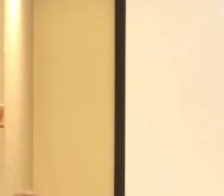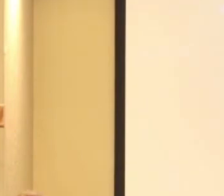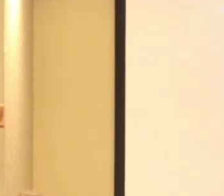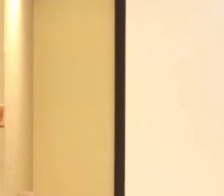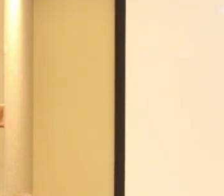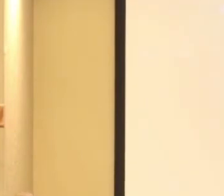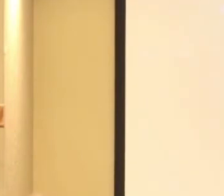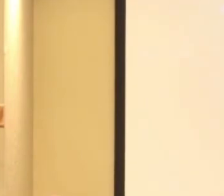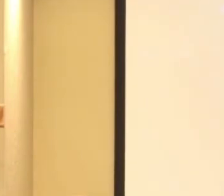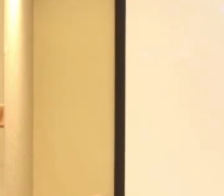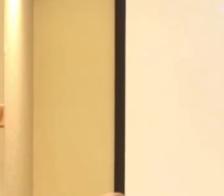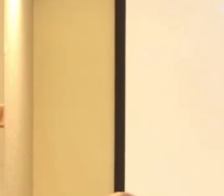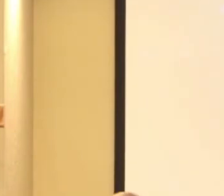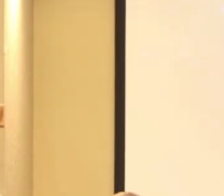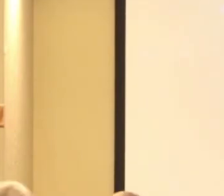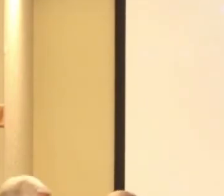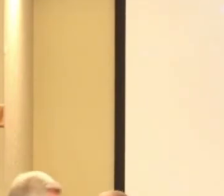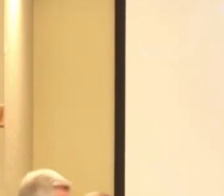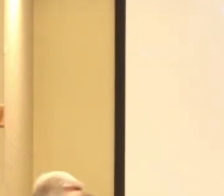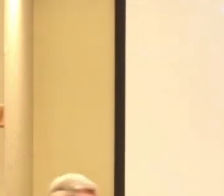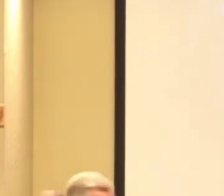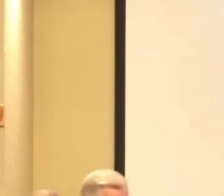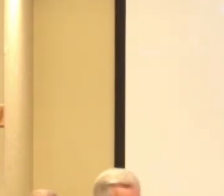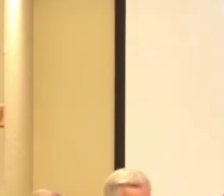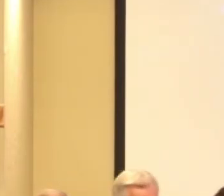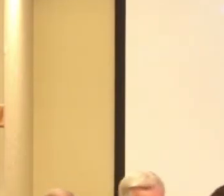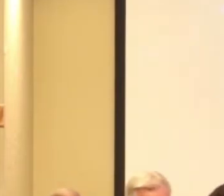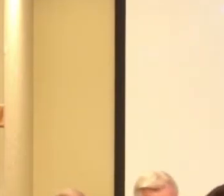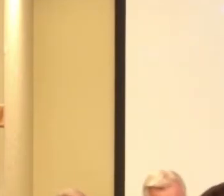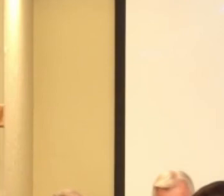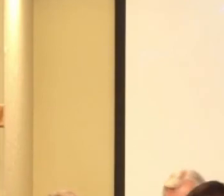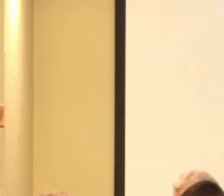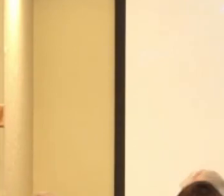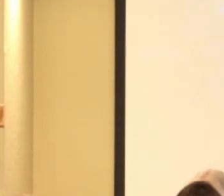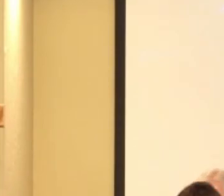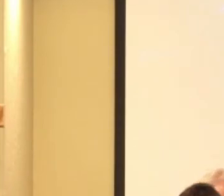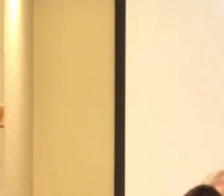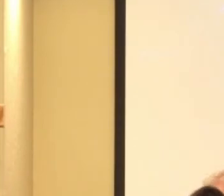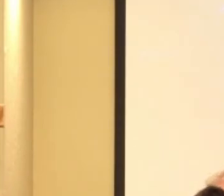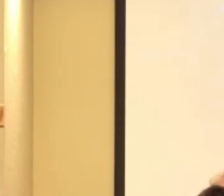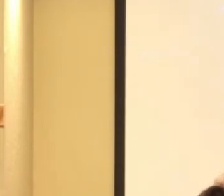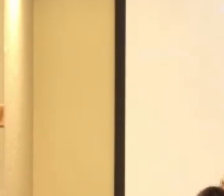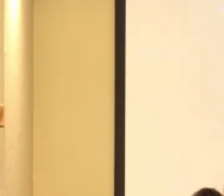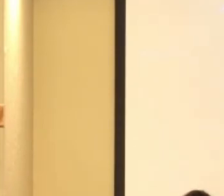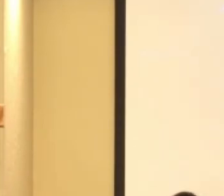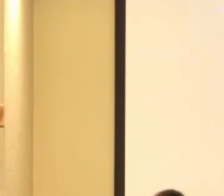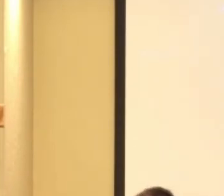Step out from where you're standing or sitting. Come and take my hand and say, "God is dealing with